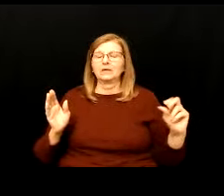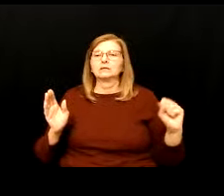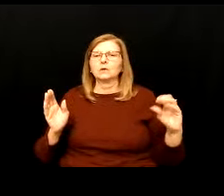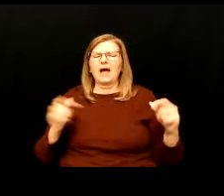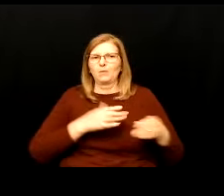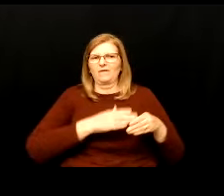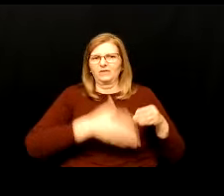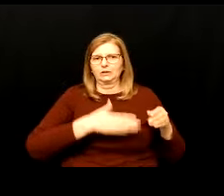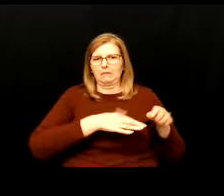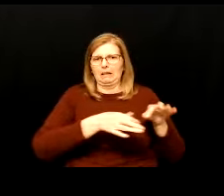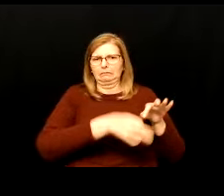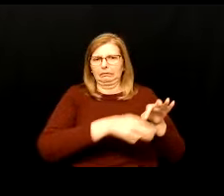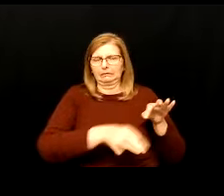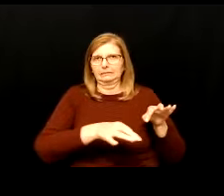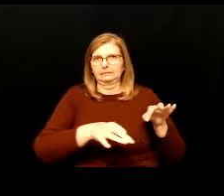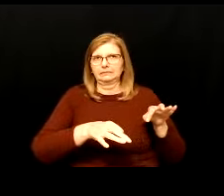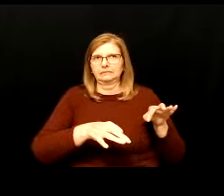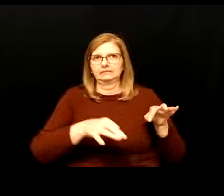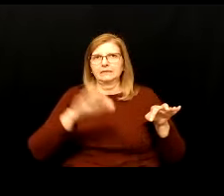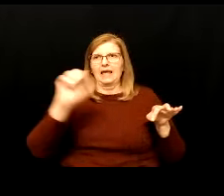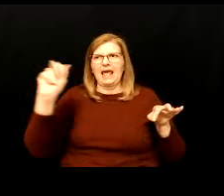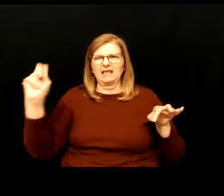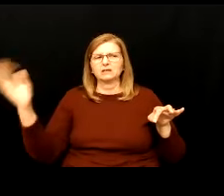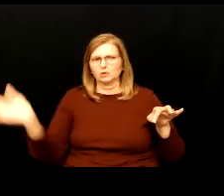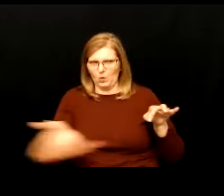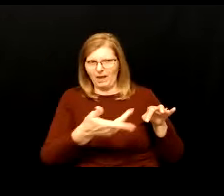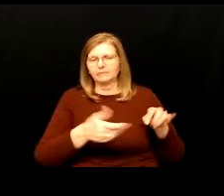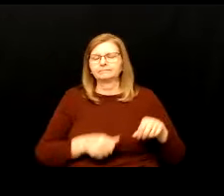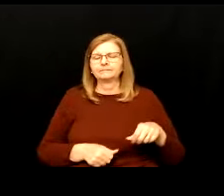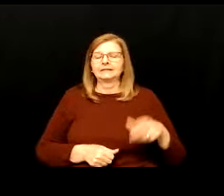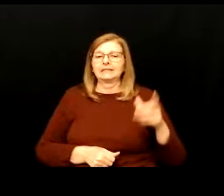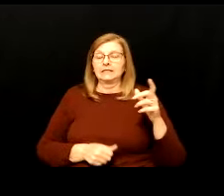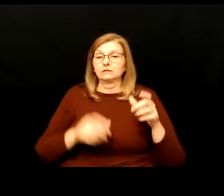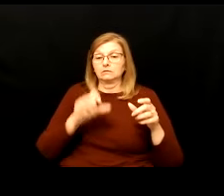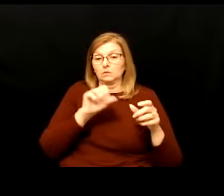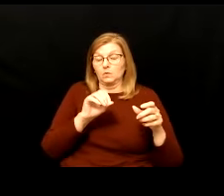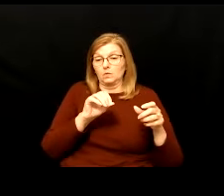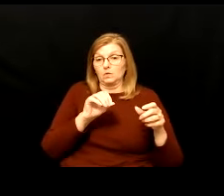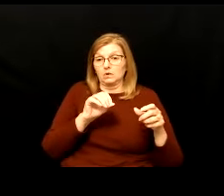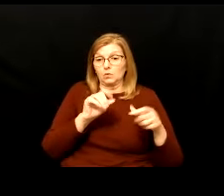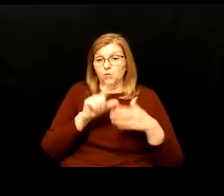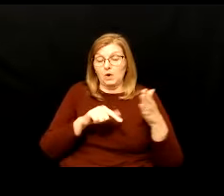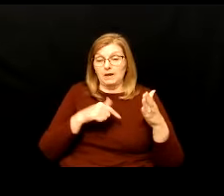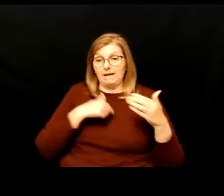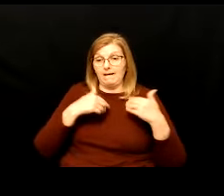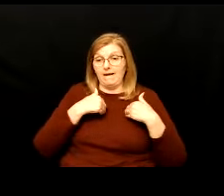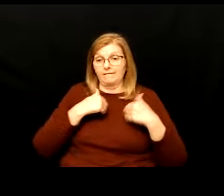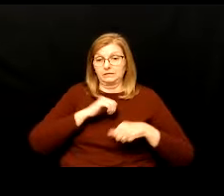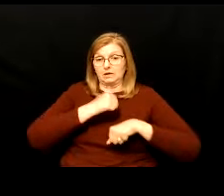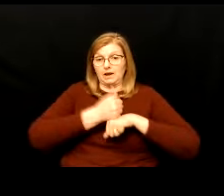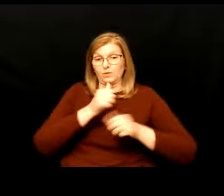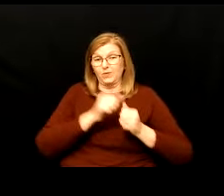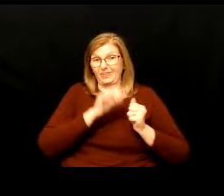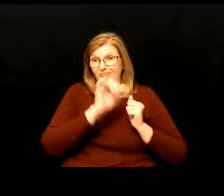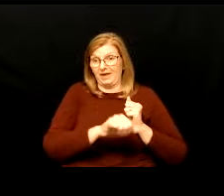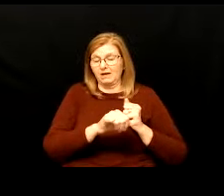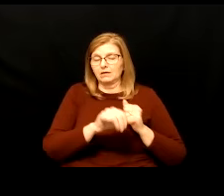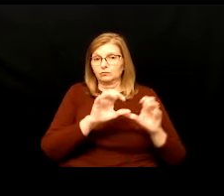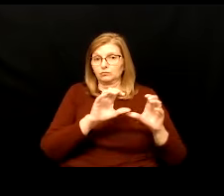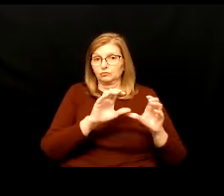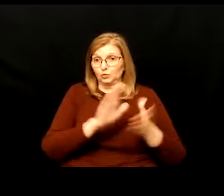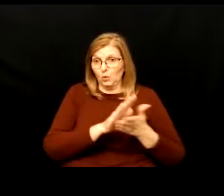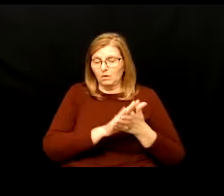finish my little Sorry, spiel. Em, go ahead. Take over. So what I've got set up with them is that I